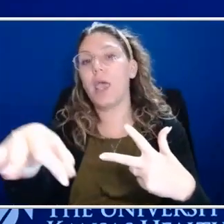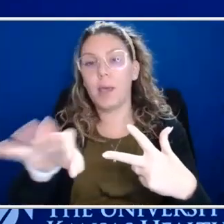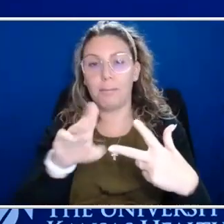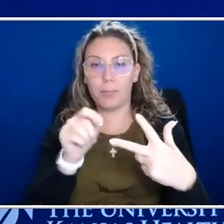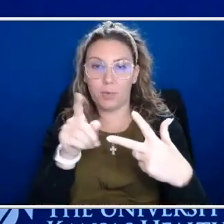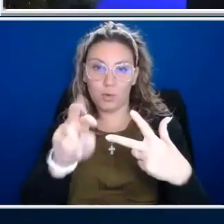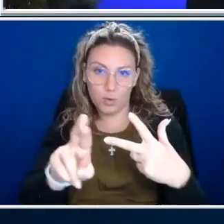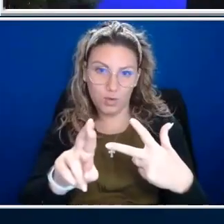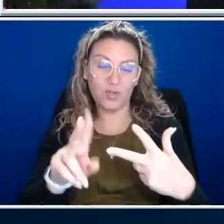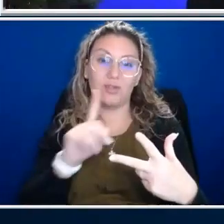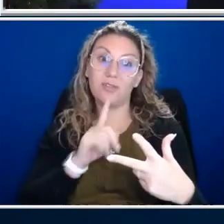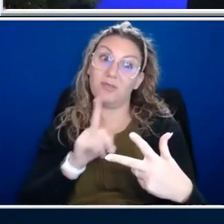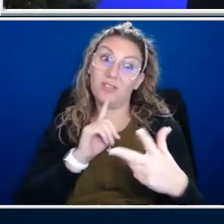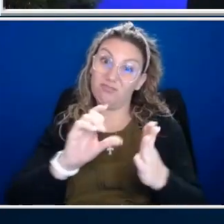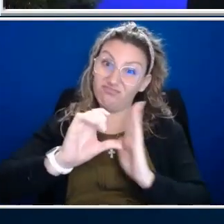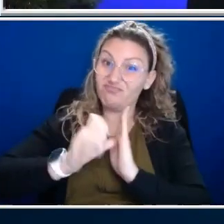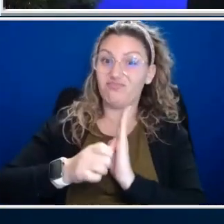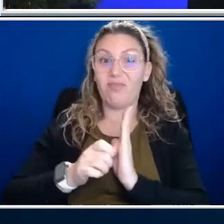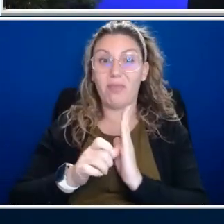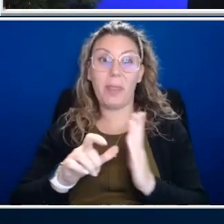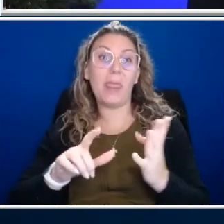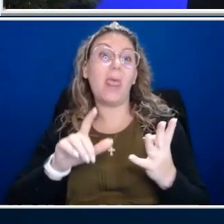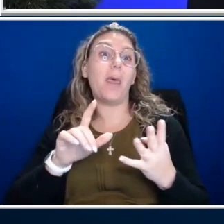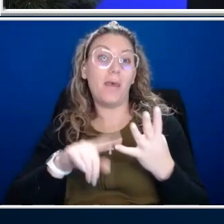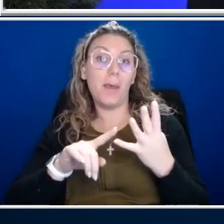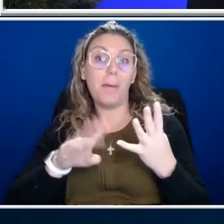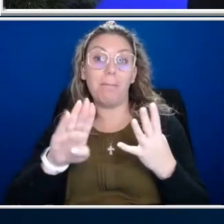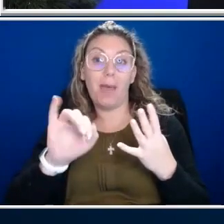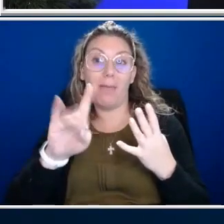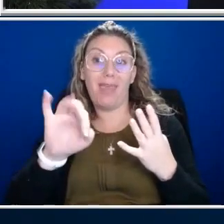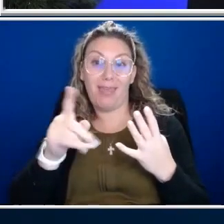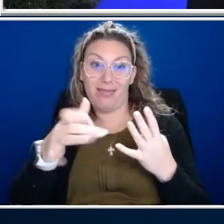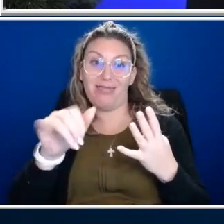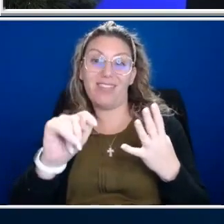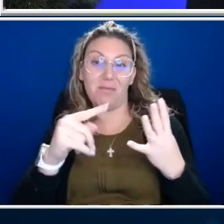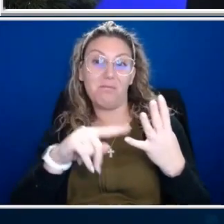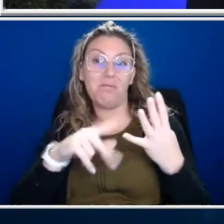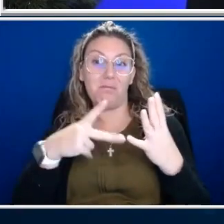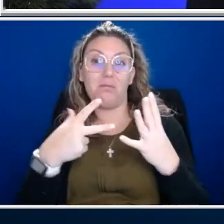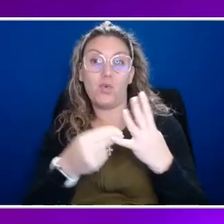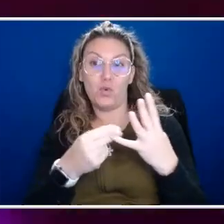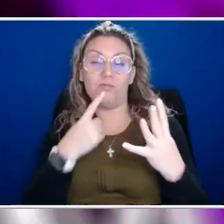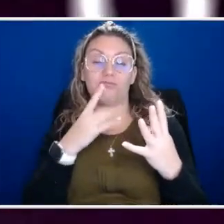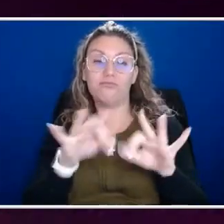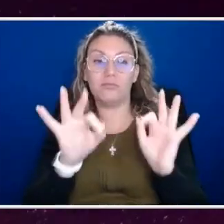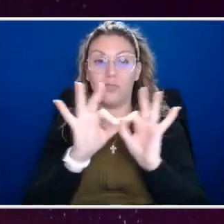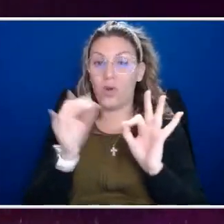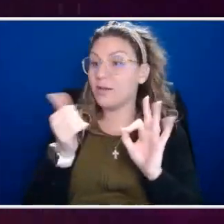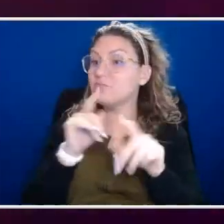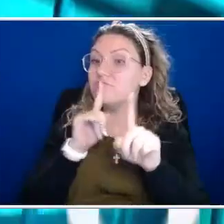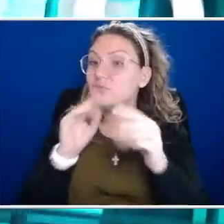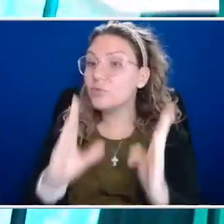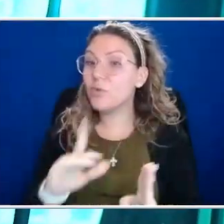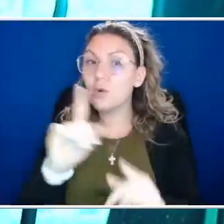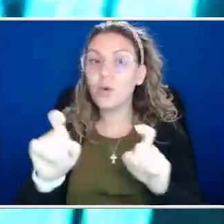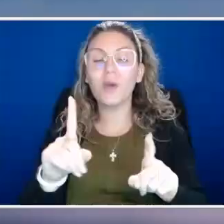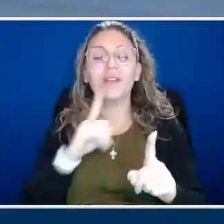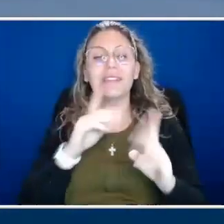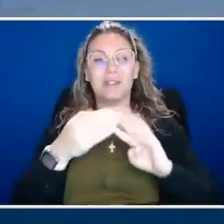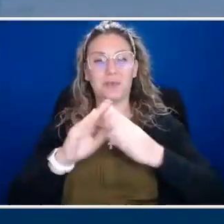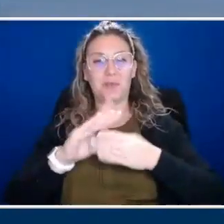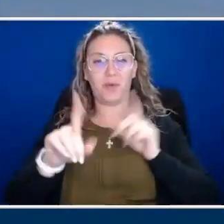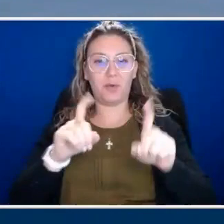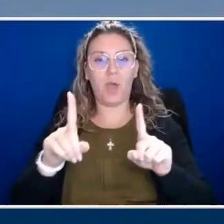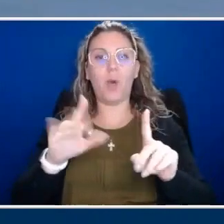bivalent booster. Let's check and see if there are any reporter questions today. Well, let's get straight to our community. And I do want to go back out to the